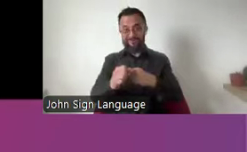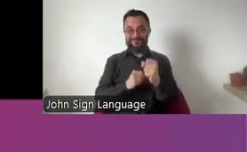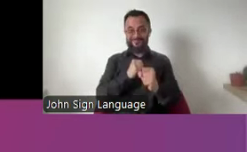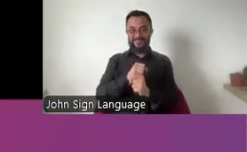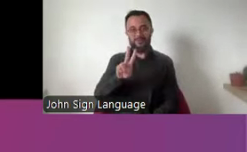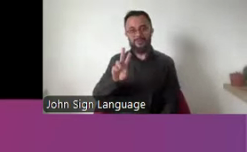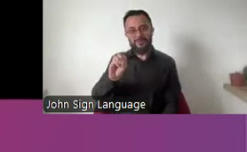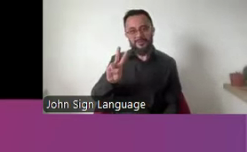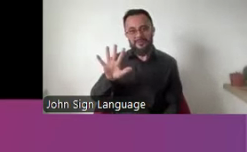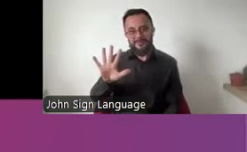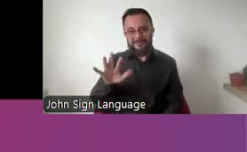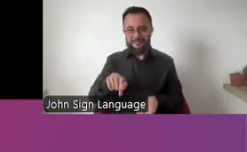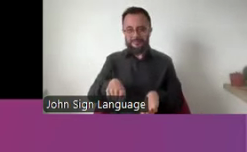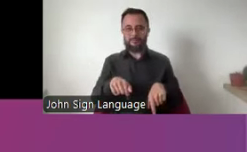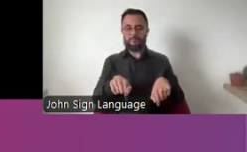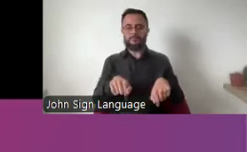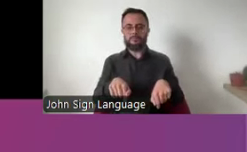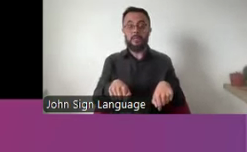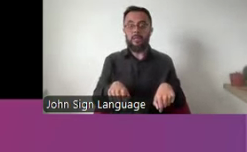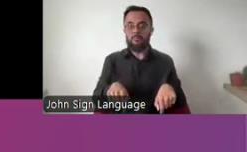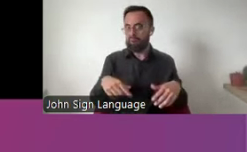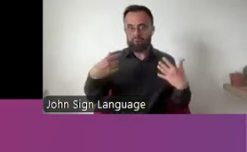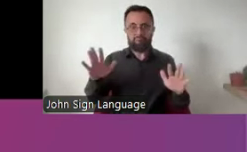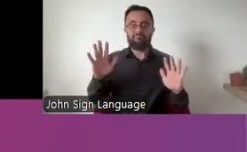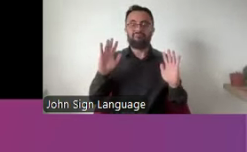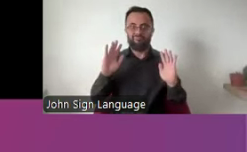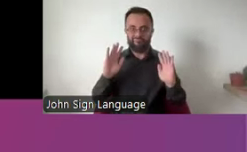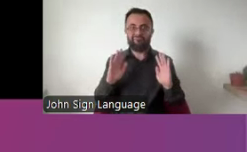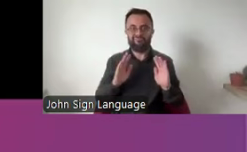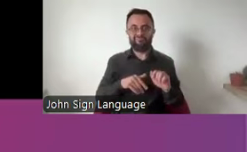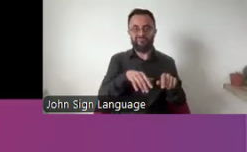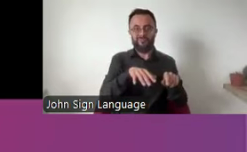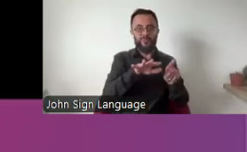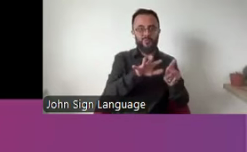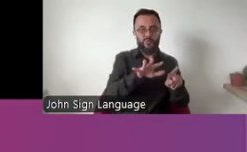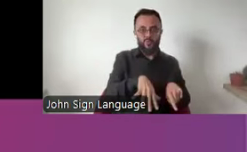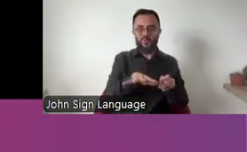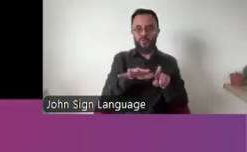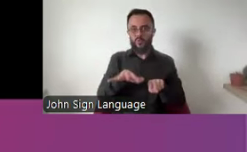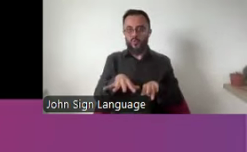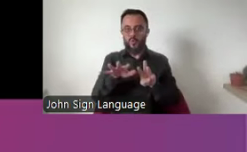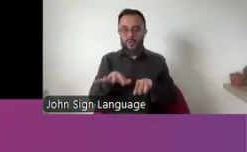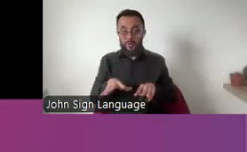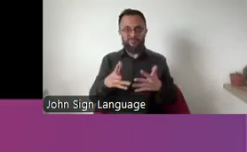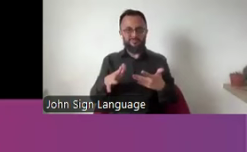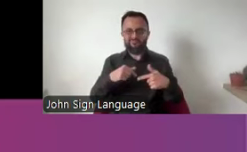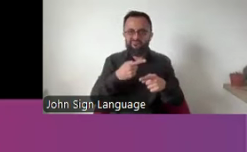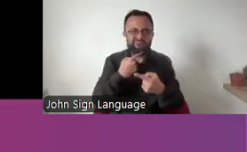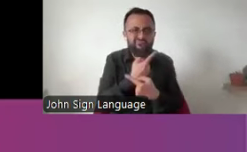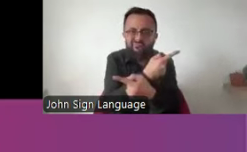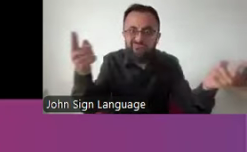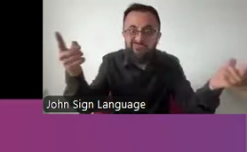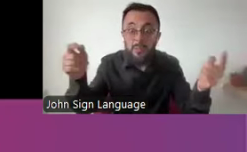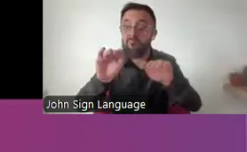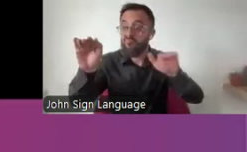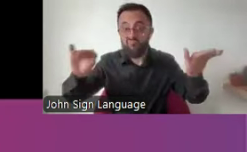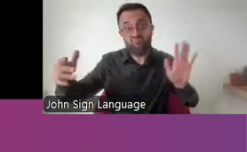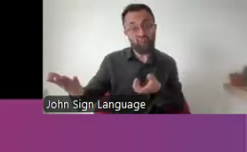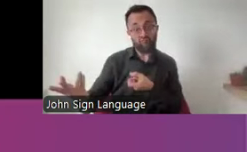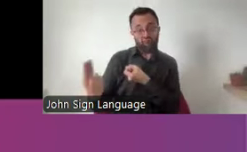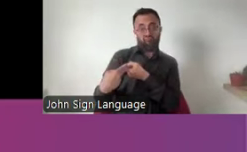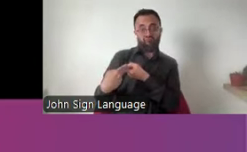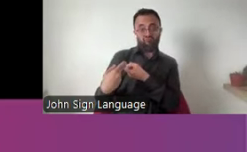membership applications. And we were very pleased by the interest that it generated. We had over